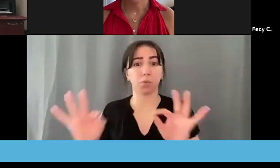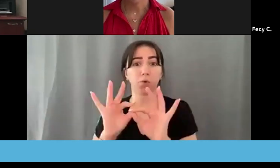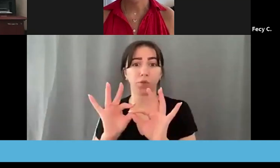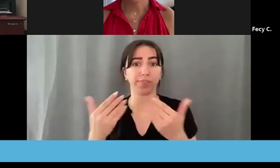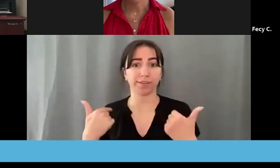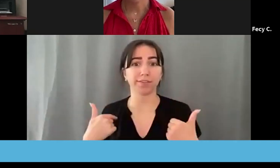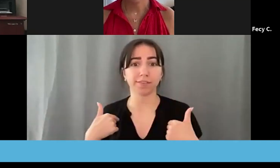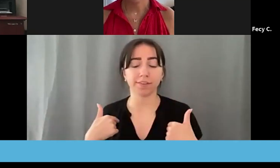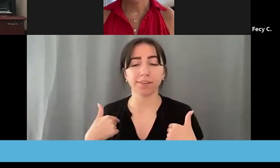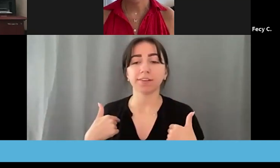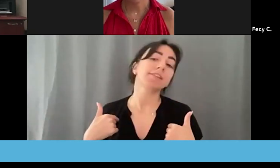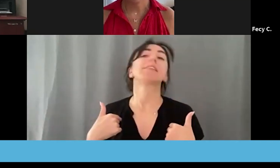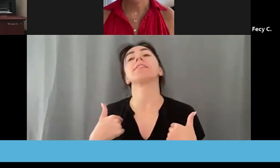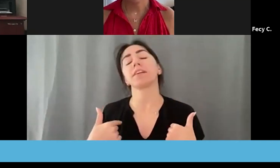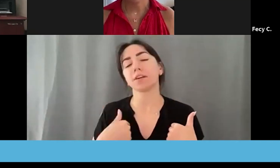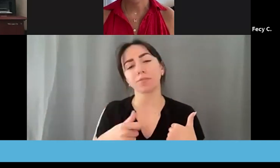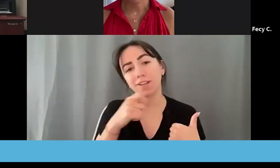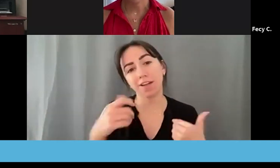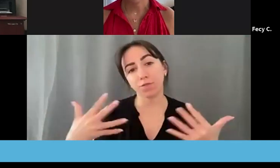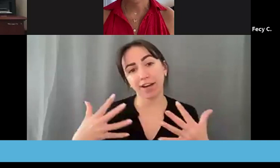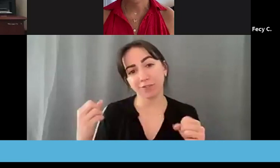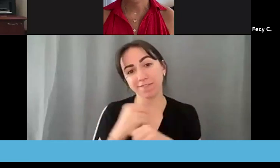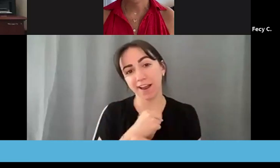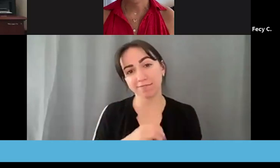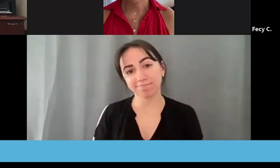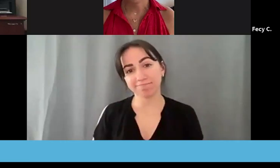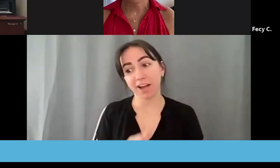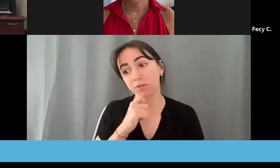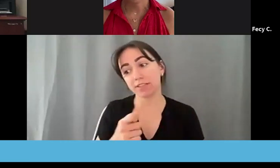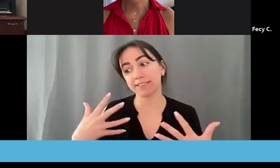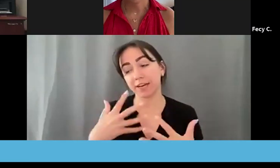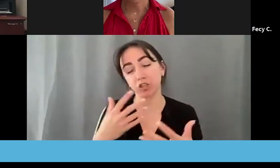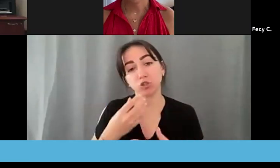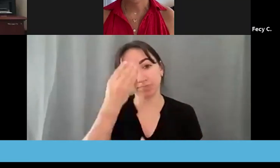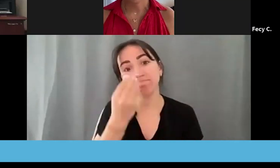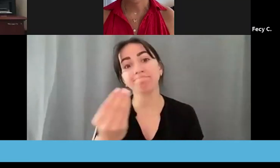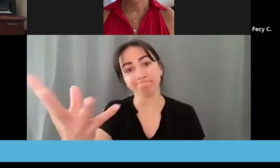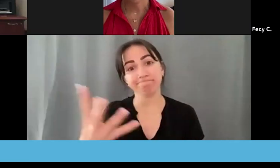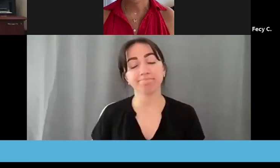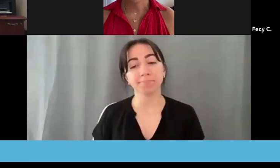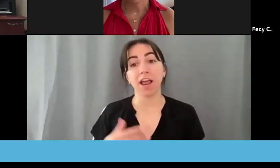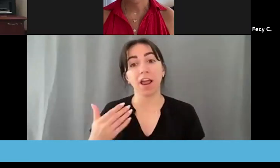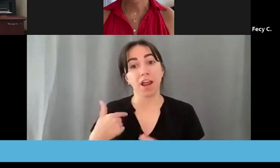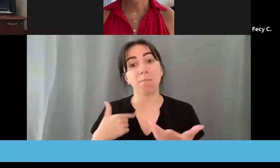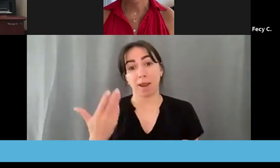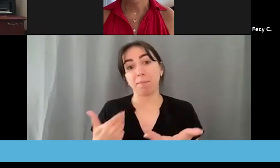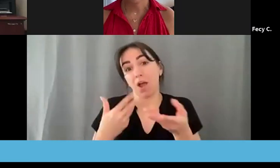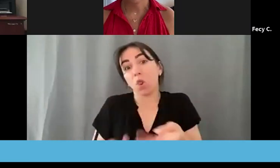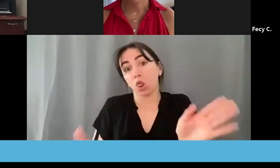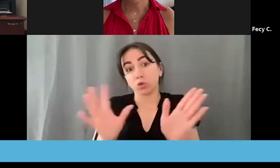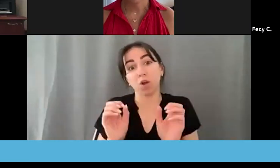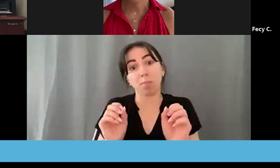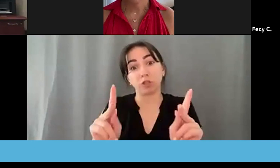value. I know my worth. And I wasn't afraid to fight for it. And I wasn't afraid to be vocal. And I wasn't afraid to potentially lose the opportunity